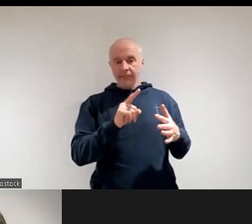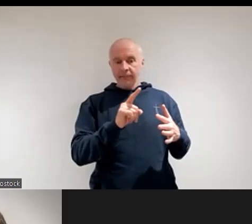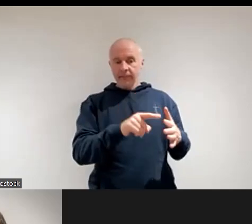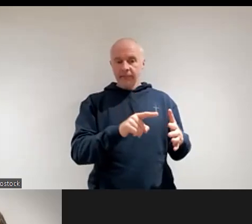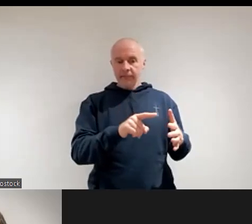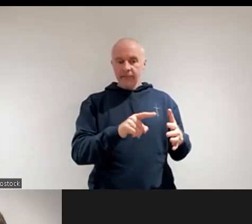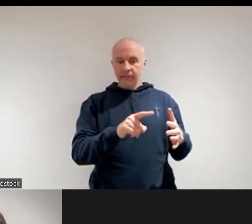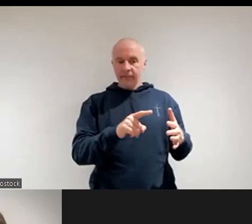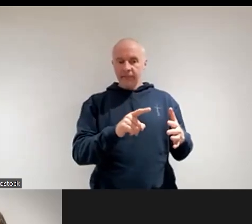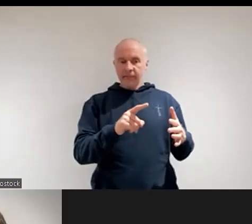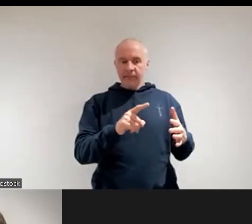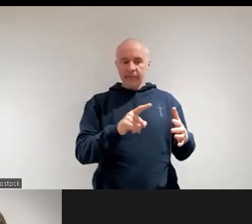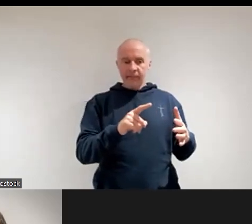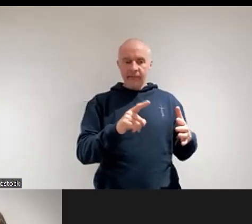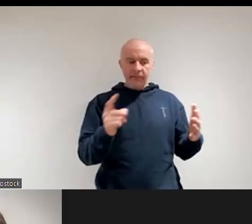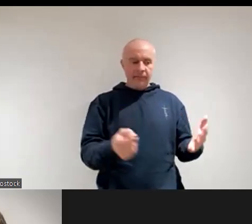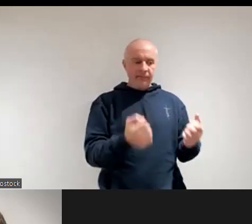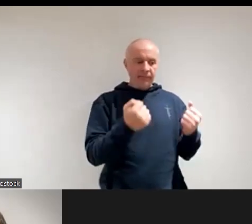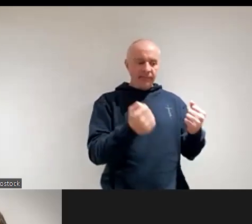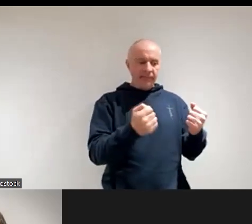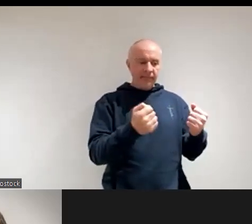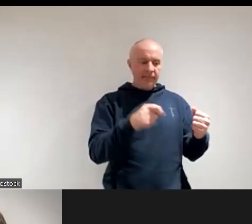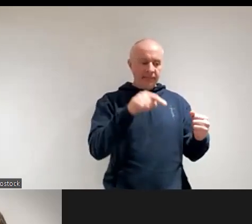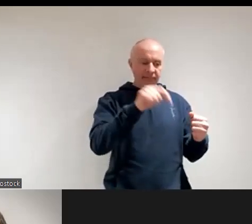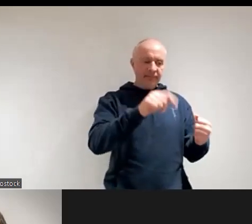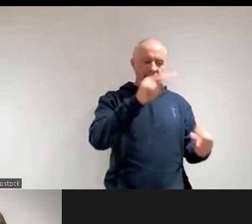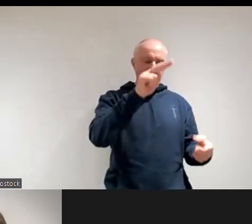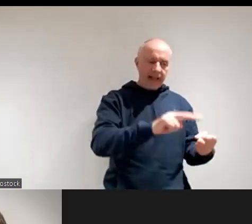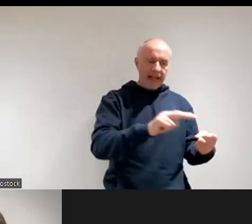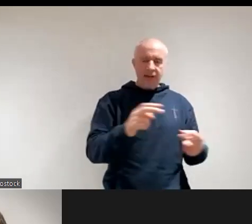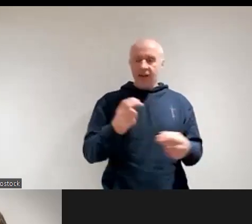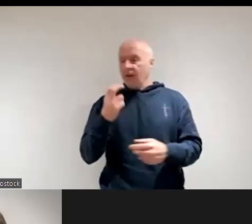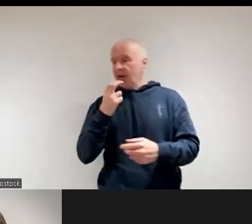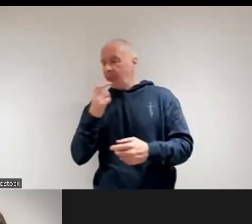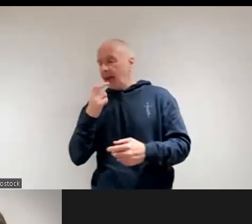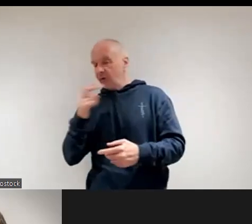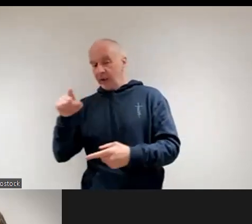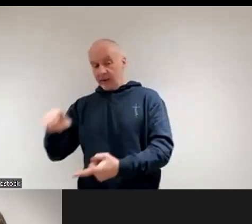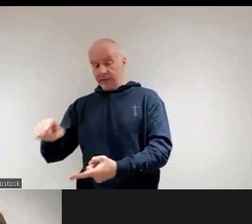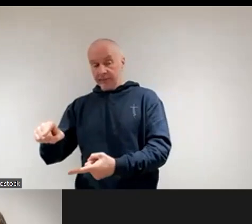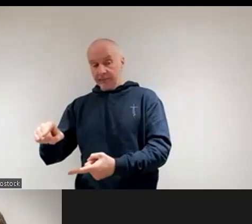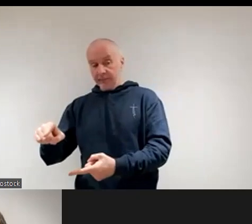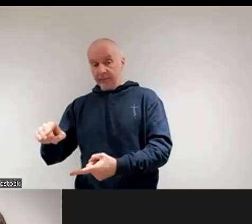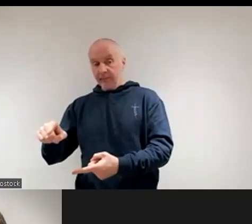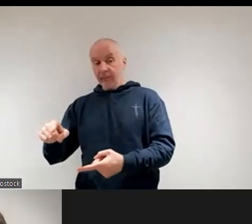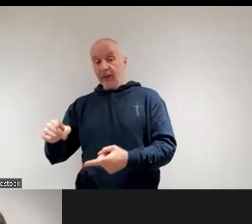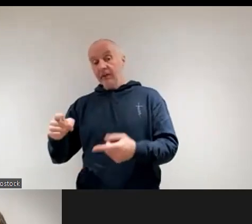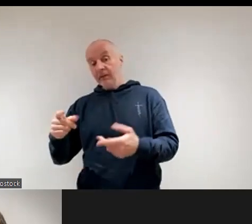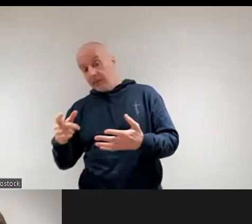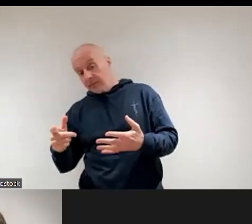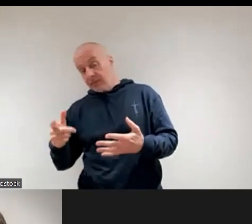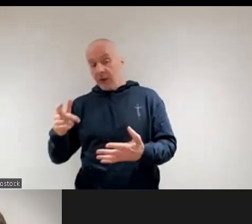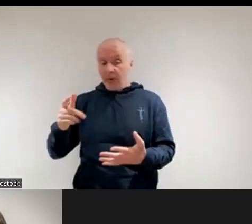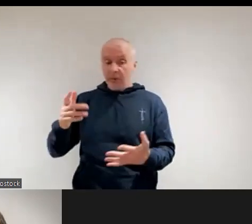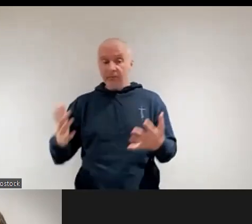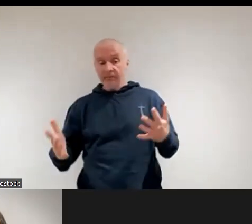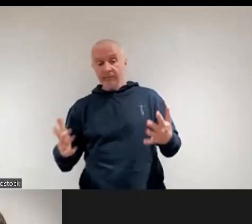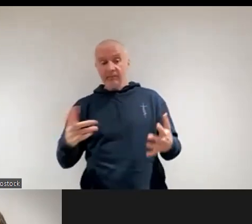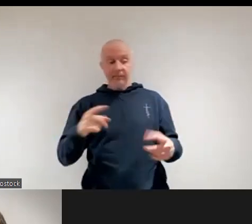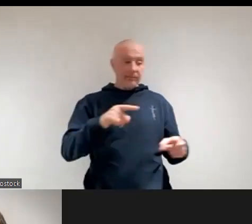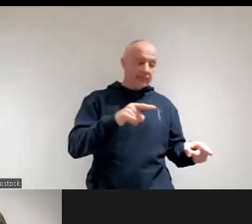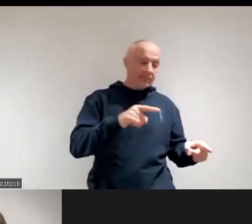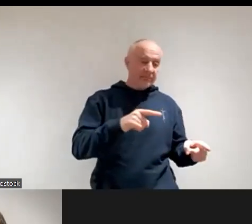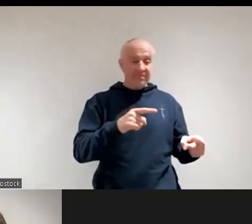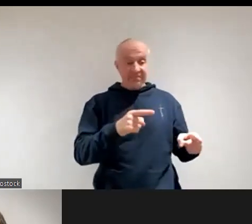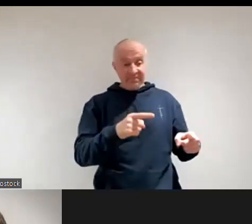not as high as storing everything in the battery. So you could argue that sometimes it's not very practical, but there are lots of